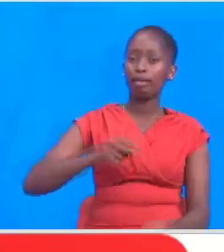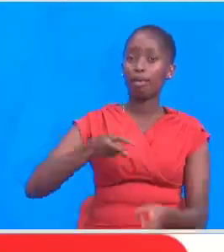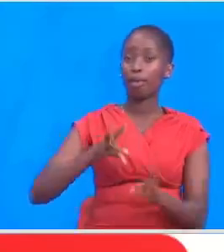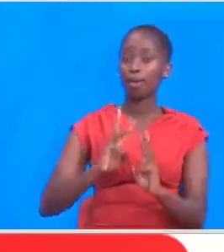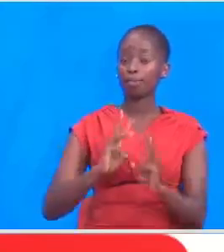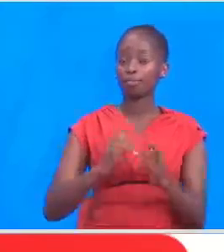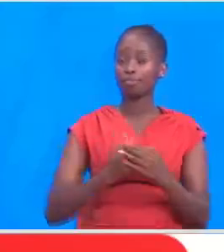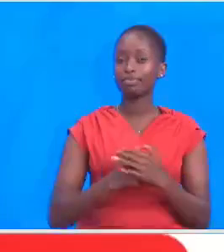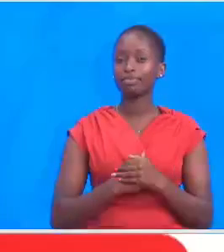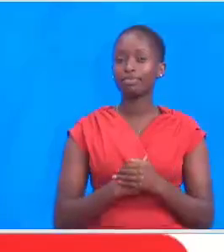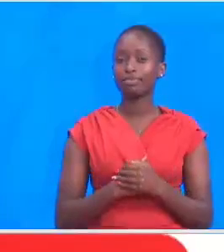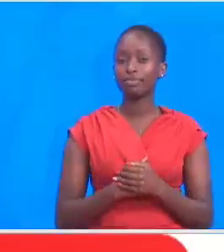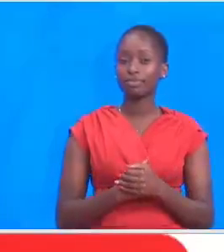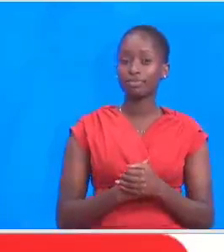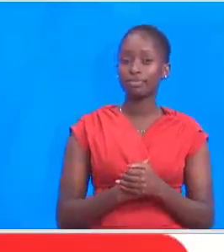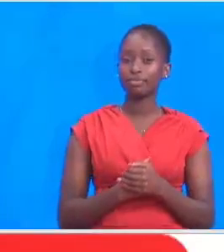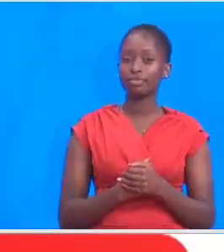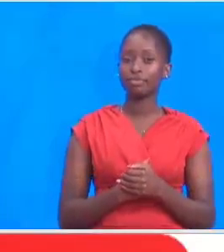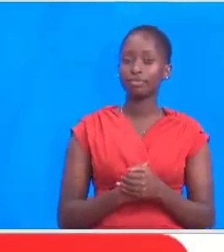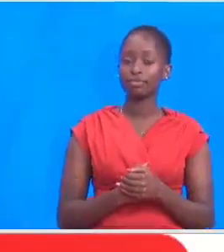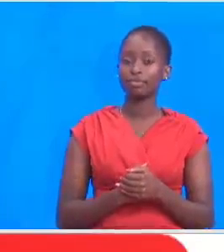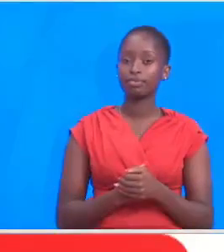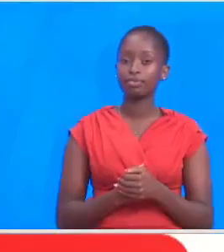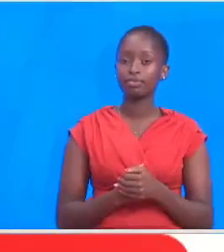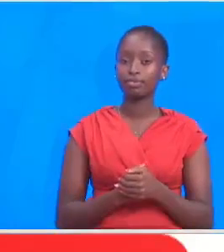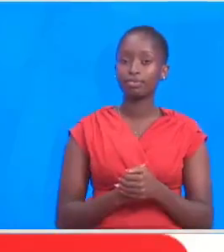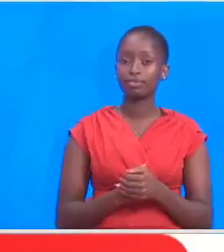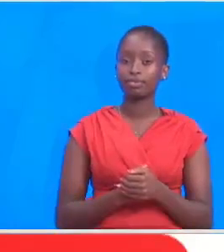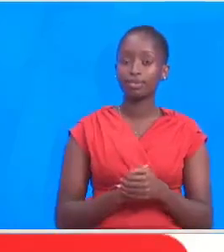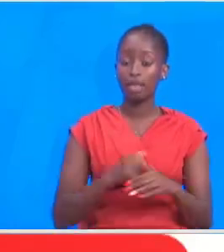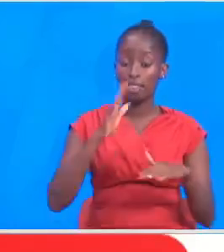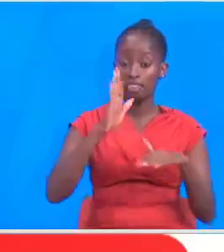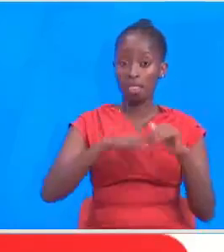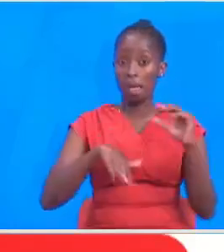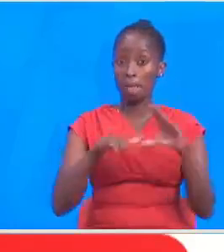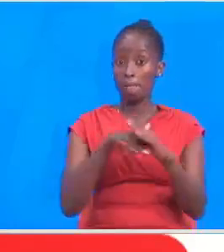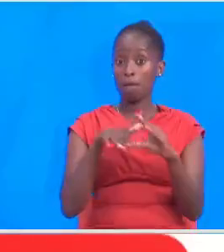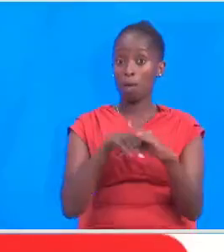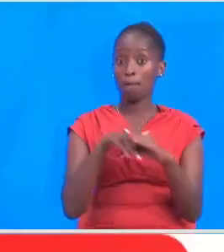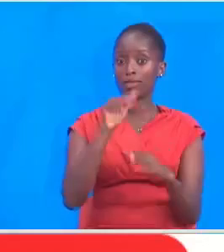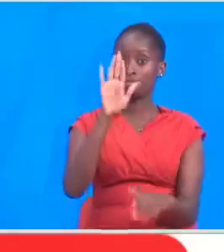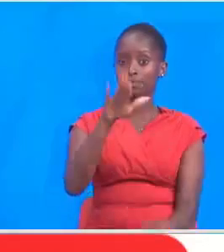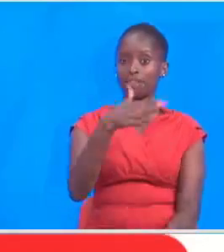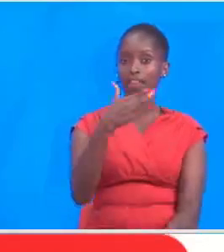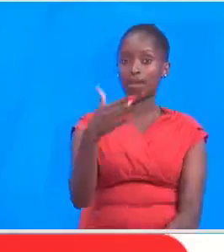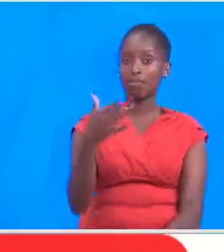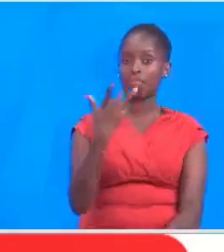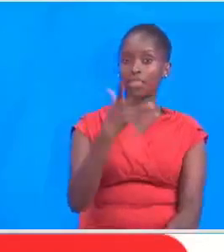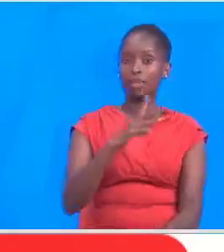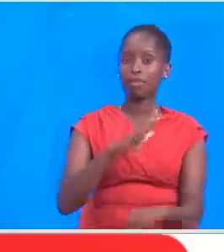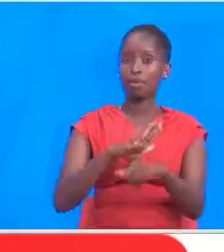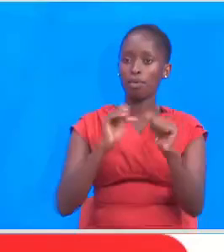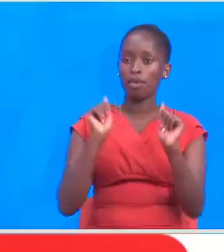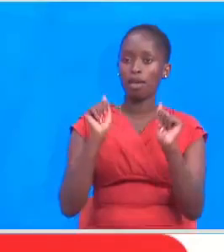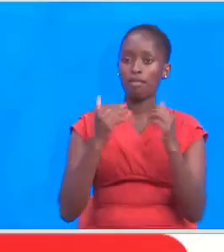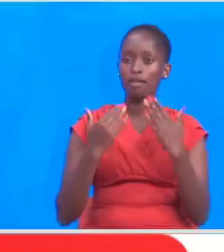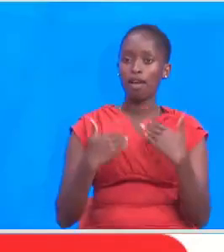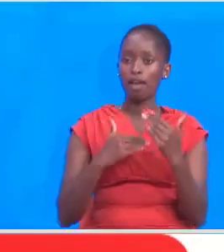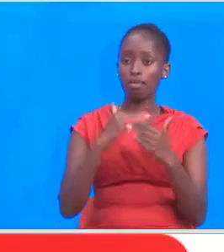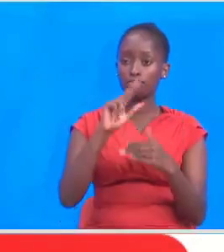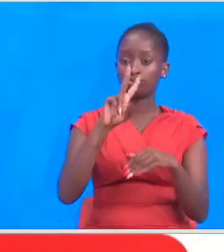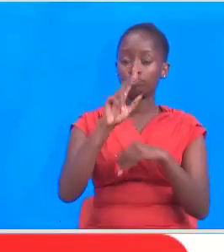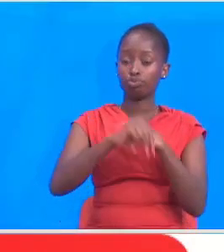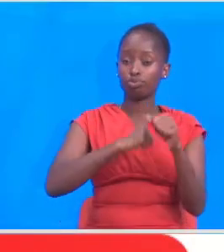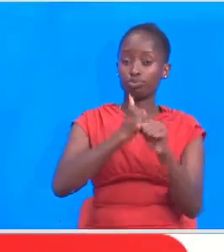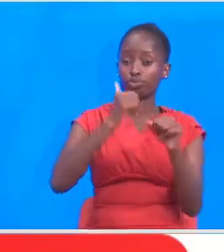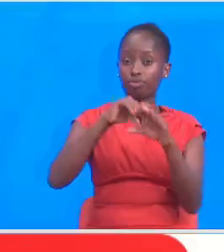than members of parliament. A member of parliament can only be recalled after 2 years in office and